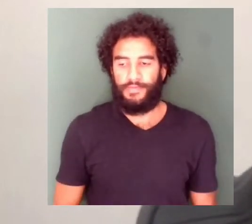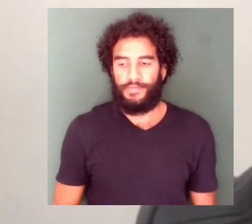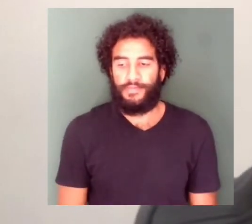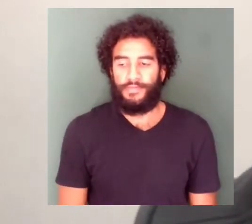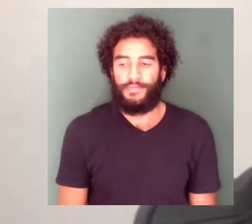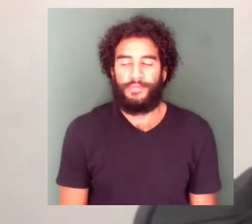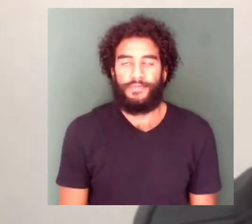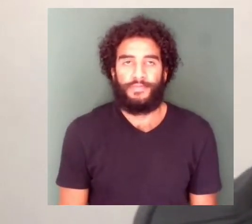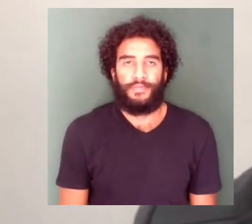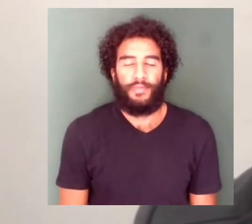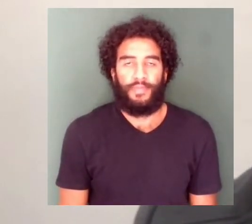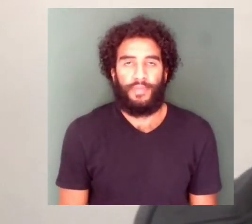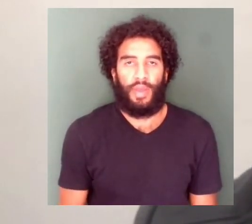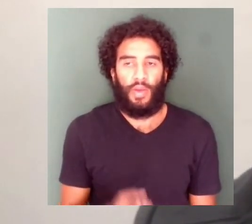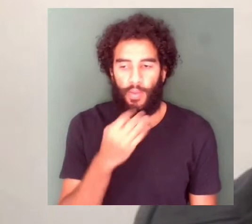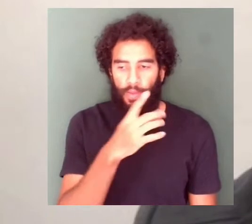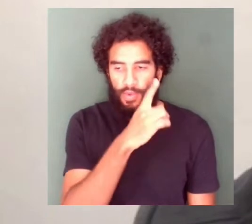Agency.